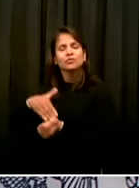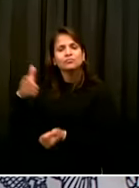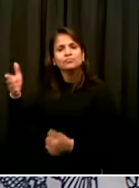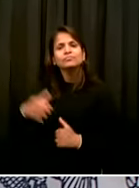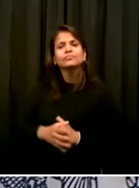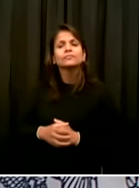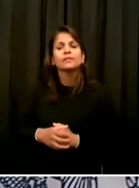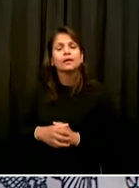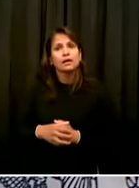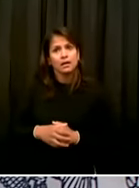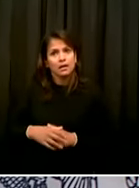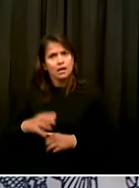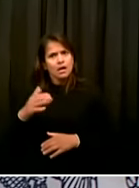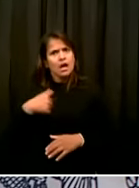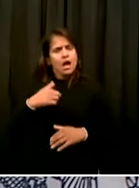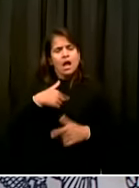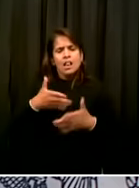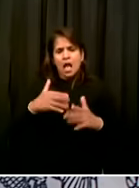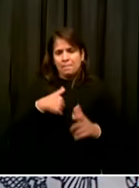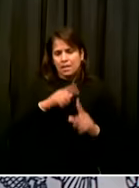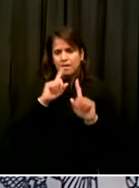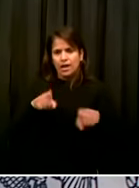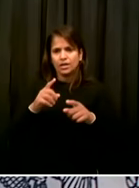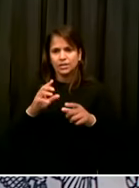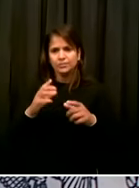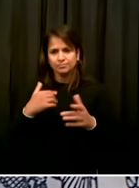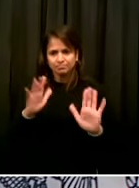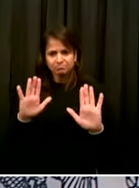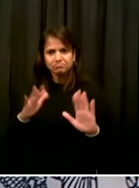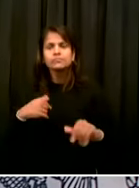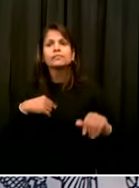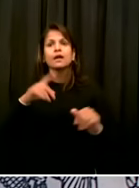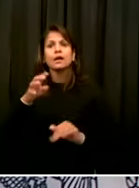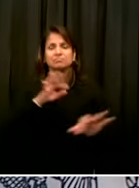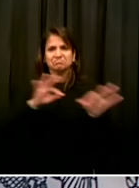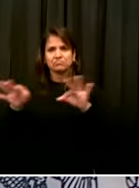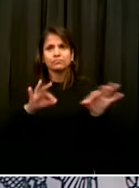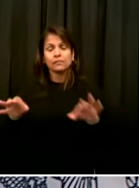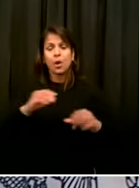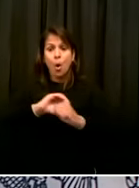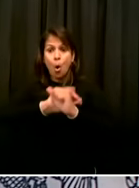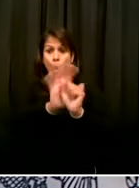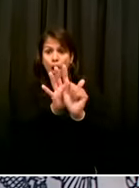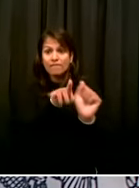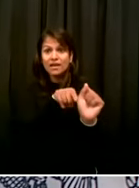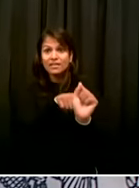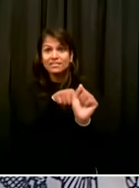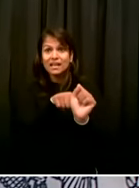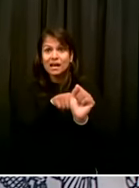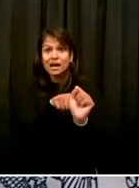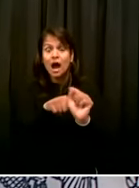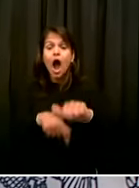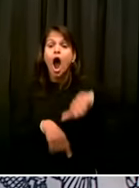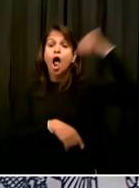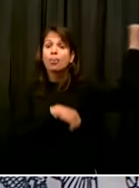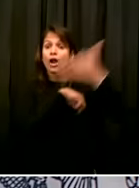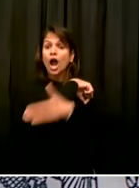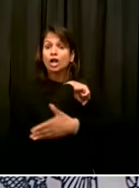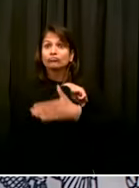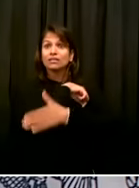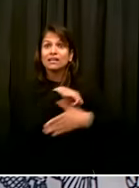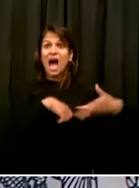a coronavirus problem, it's really no different than someone coming back from one of the states in this country where there's a coronavirus problem, and there needs